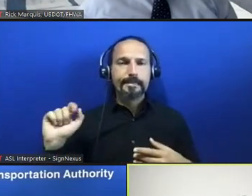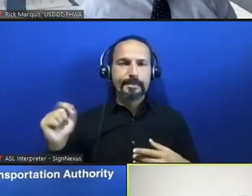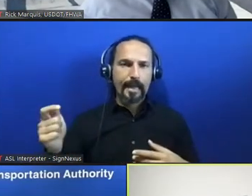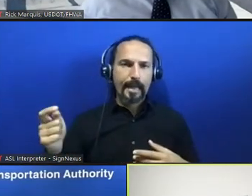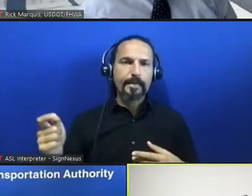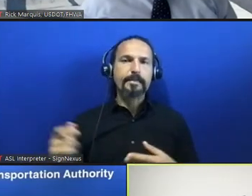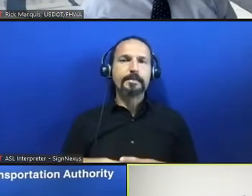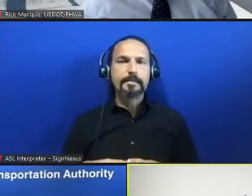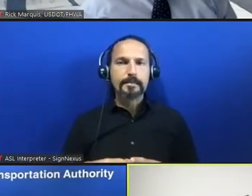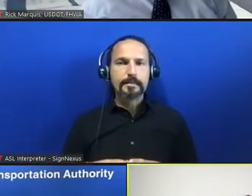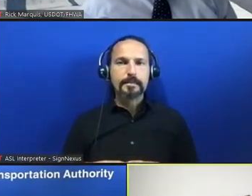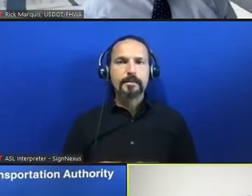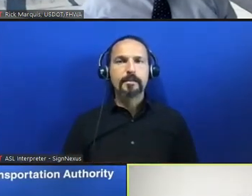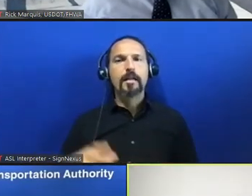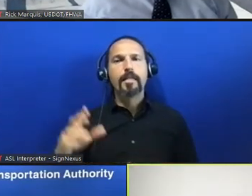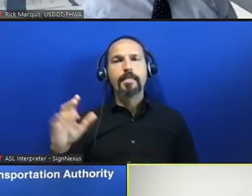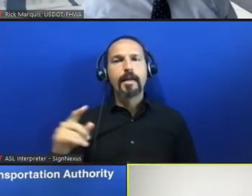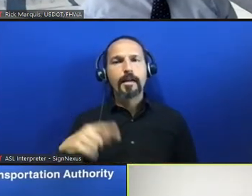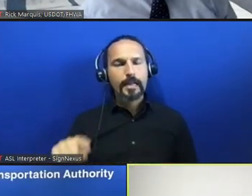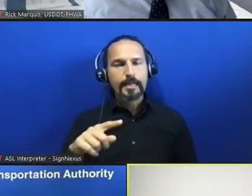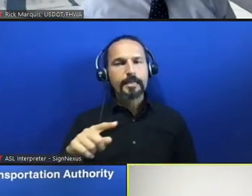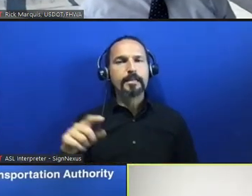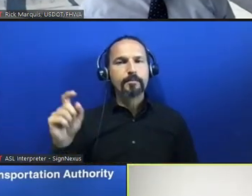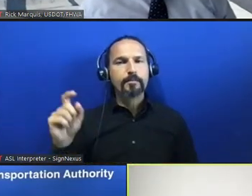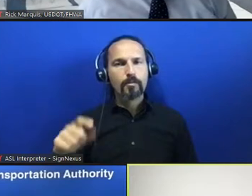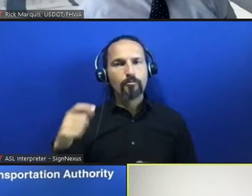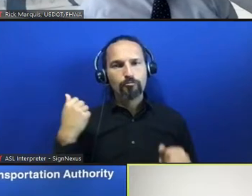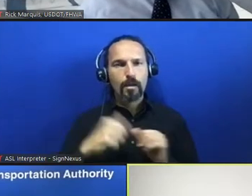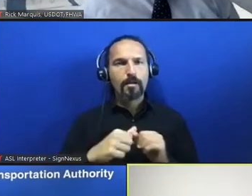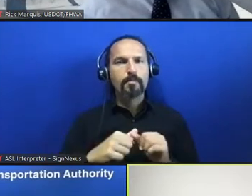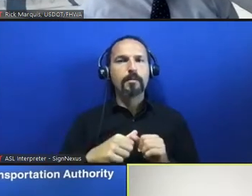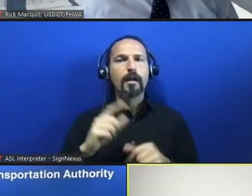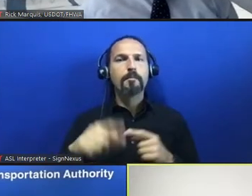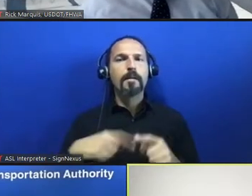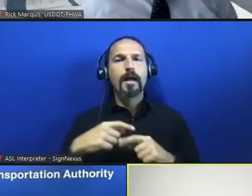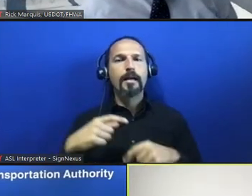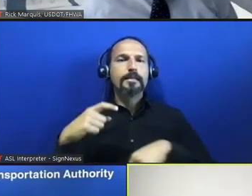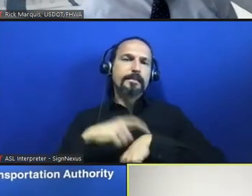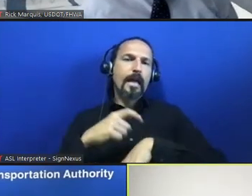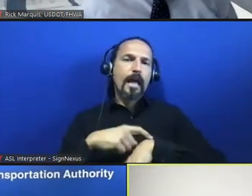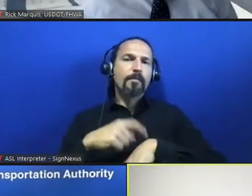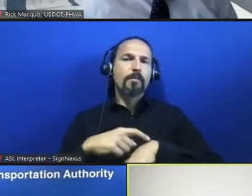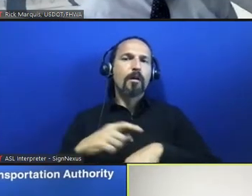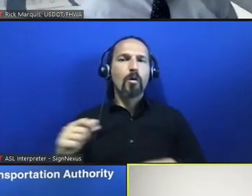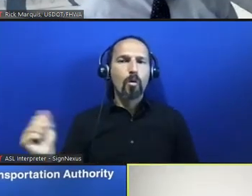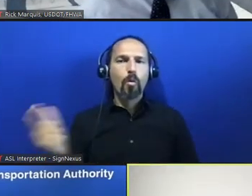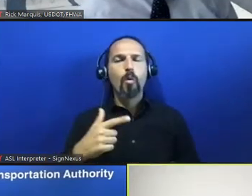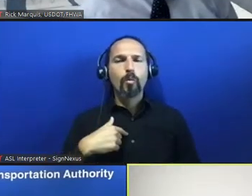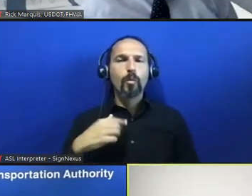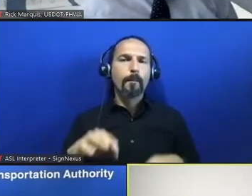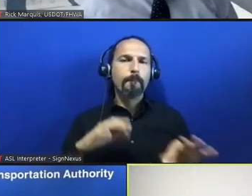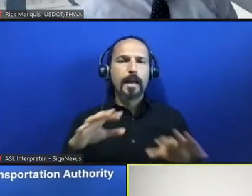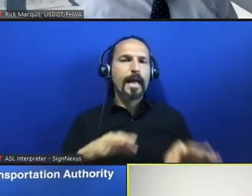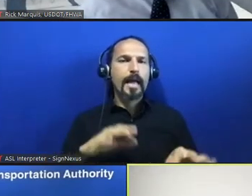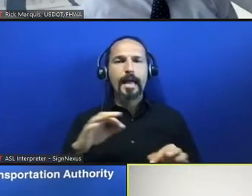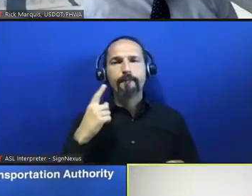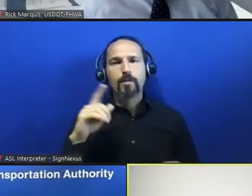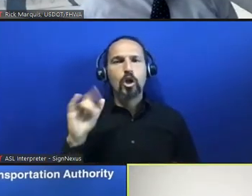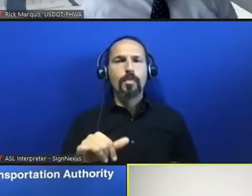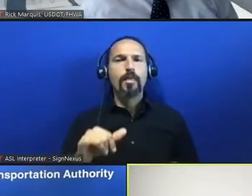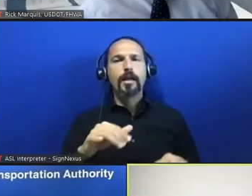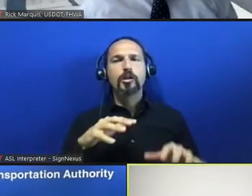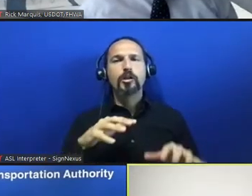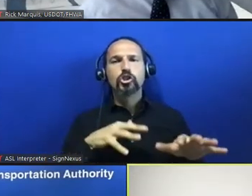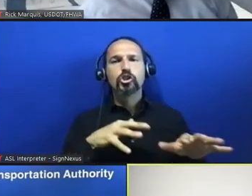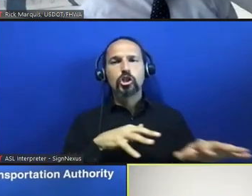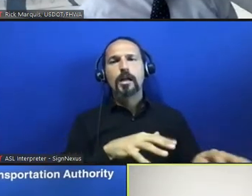so that's the thing we all need to remember is it's about time we're already paying for the congestion